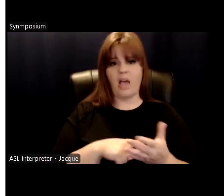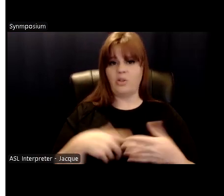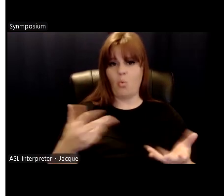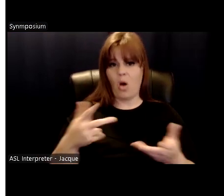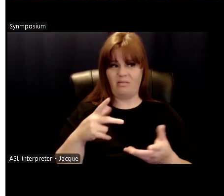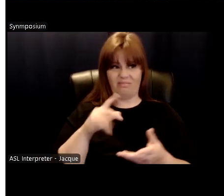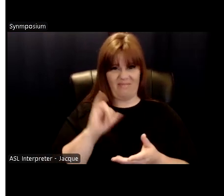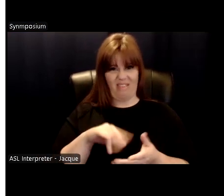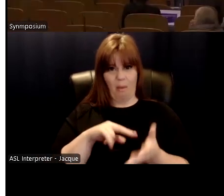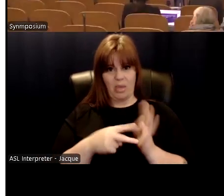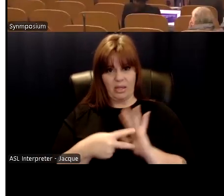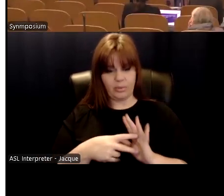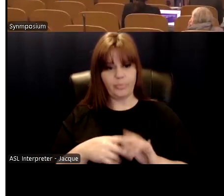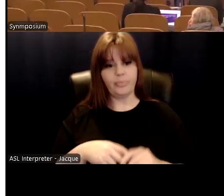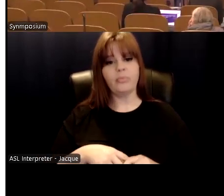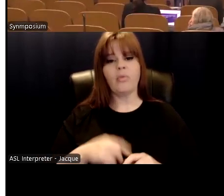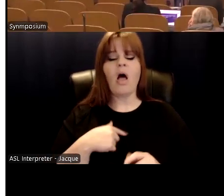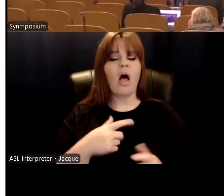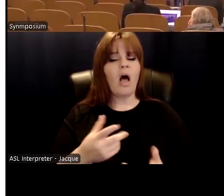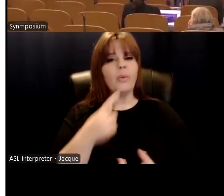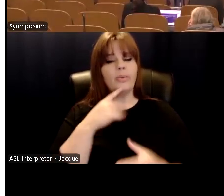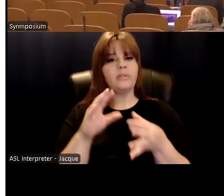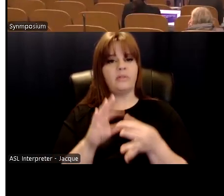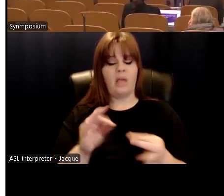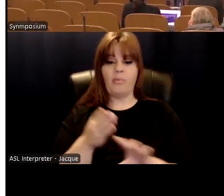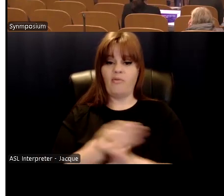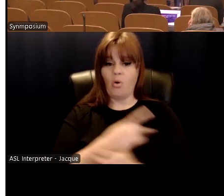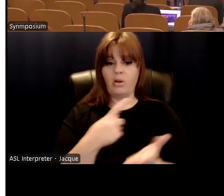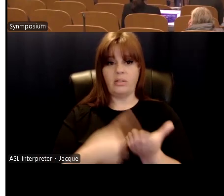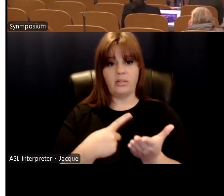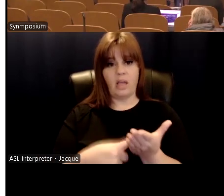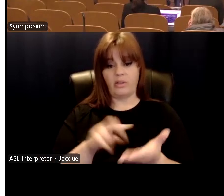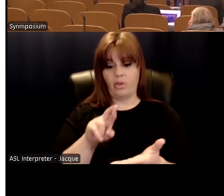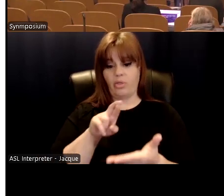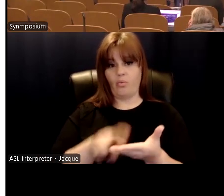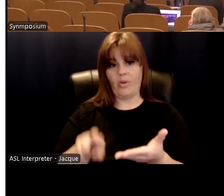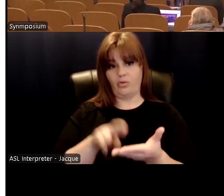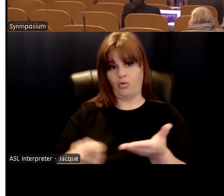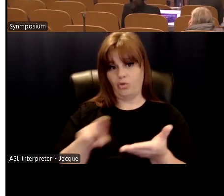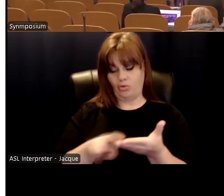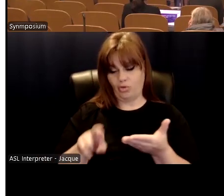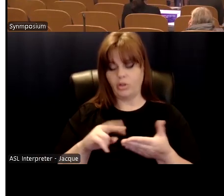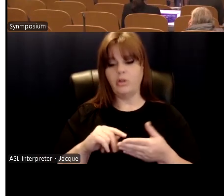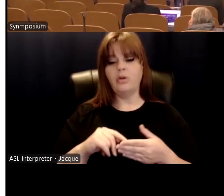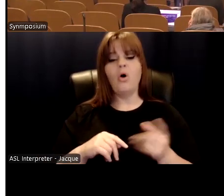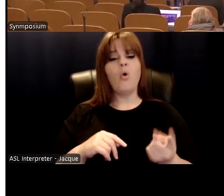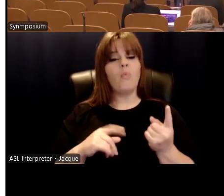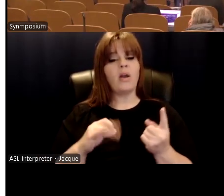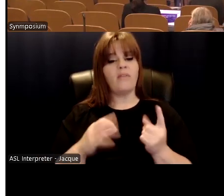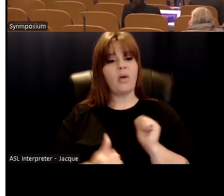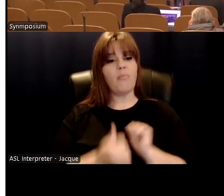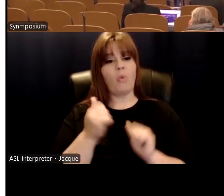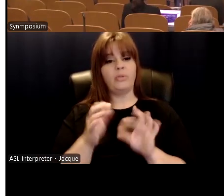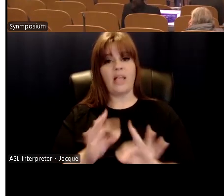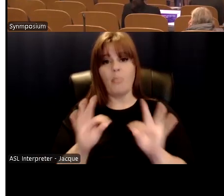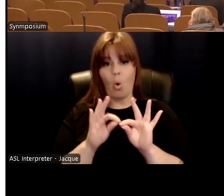is. I'll just say, before I talk about the research, one of the most important things